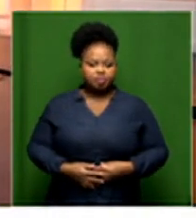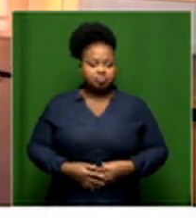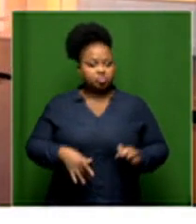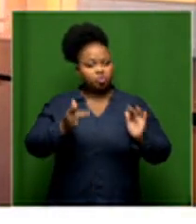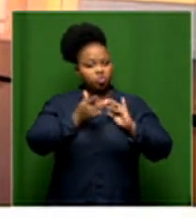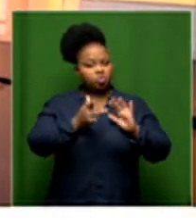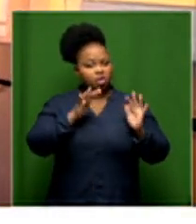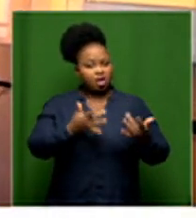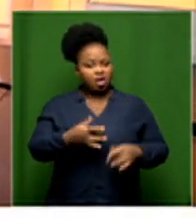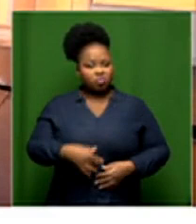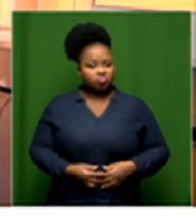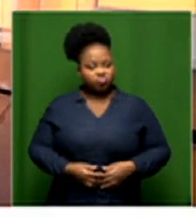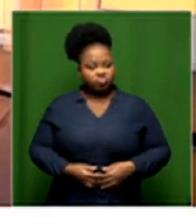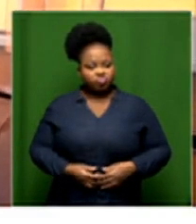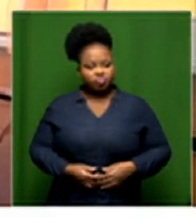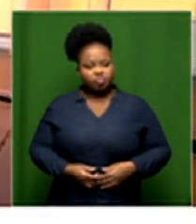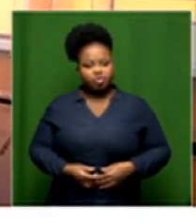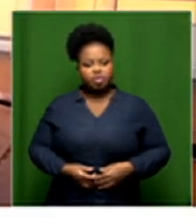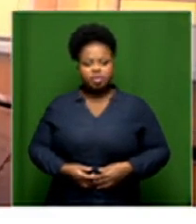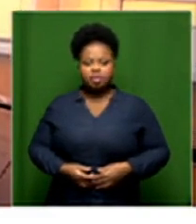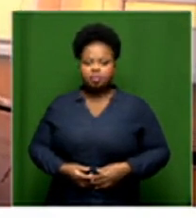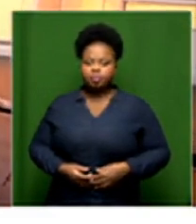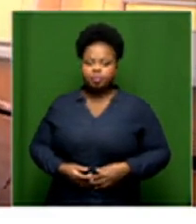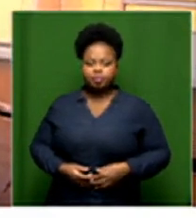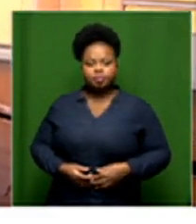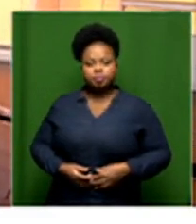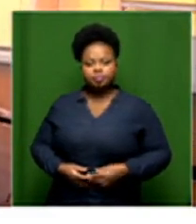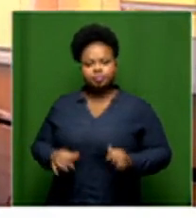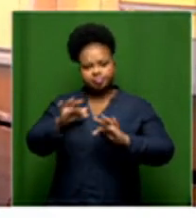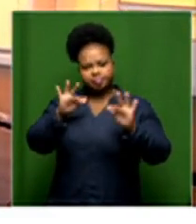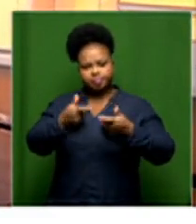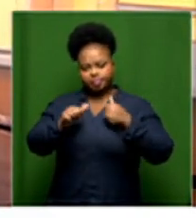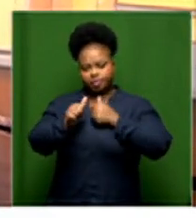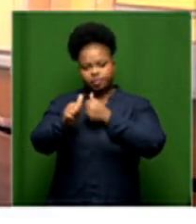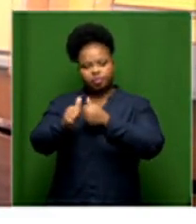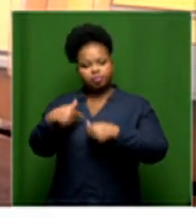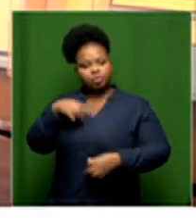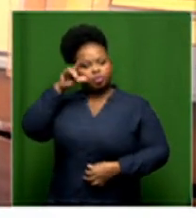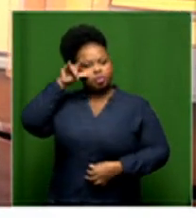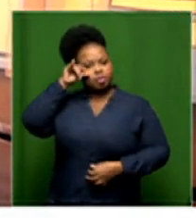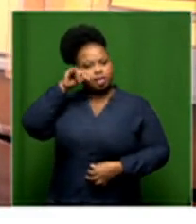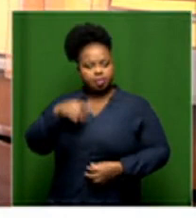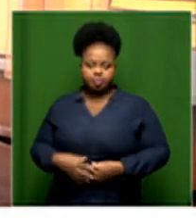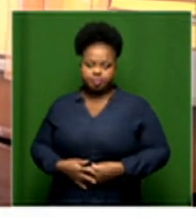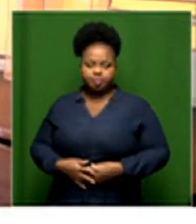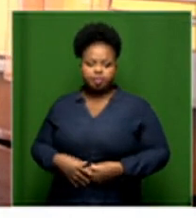connect with you in terms of getting hold of your music? Okay, people can follow me on Instagram